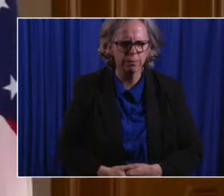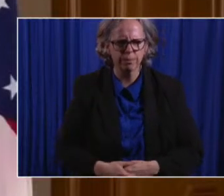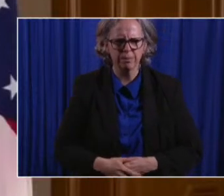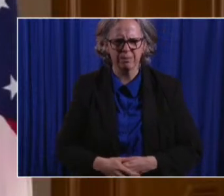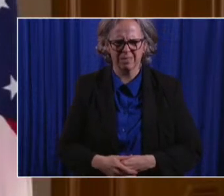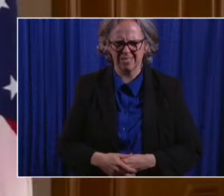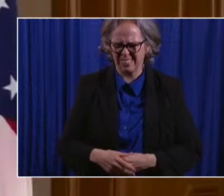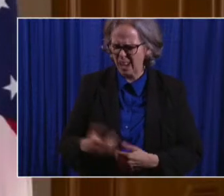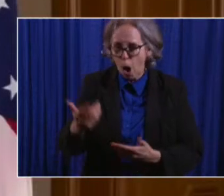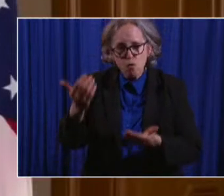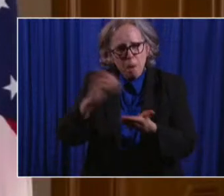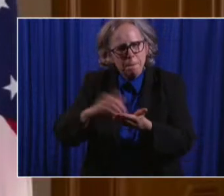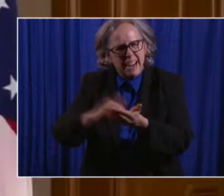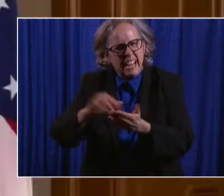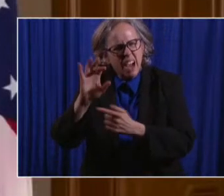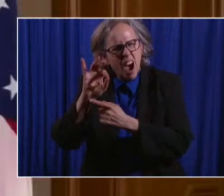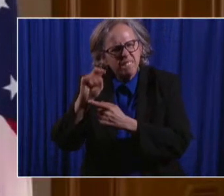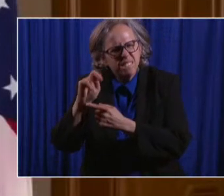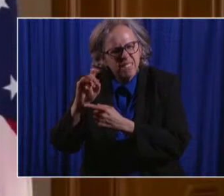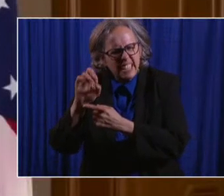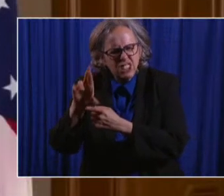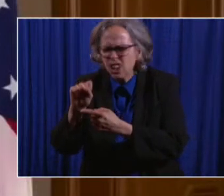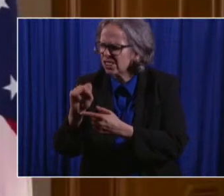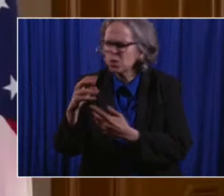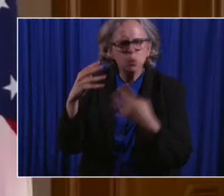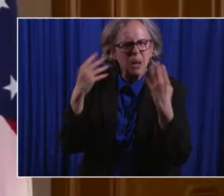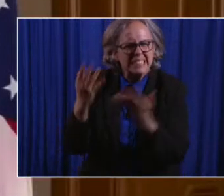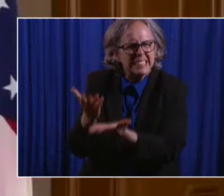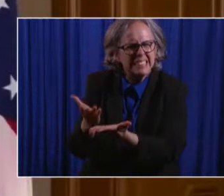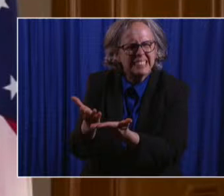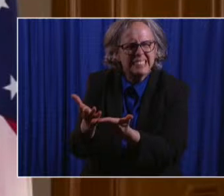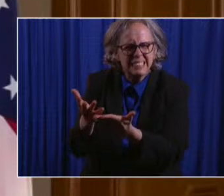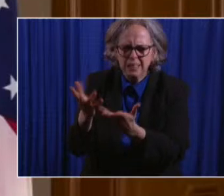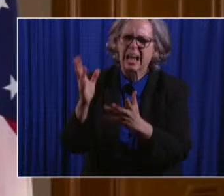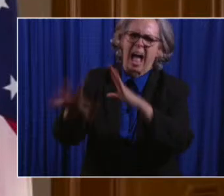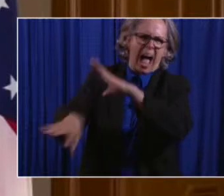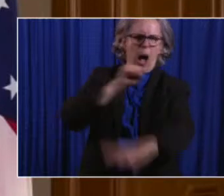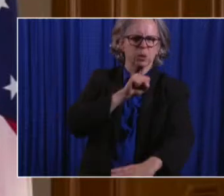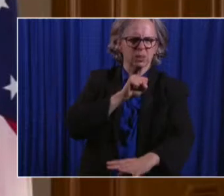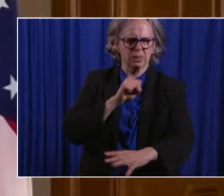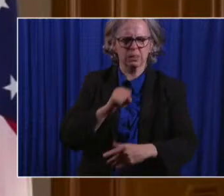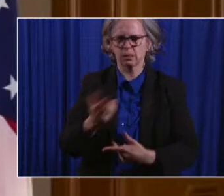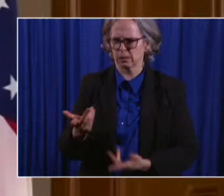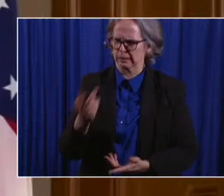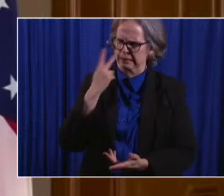violent offenders and they're found with a gun,